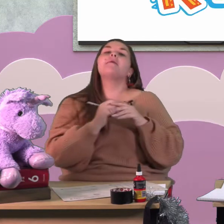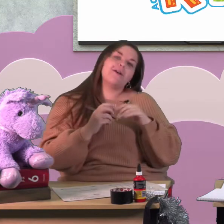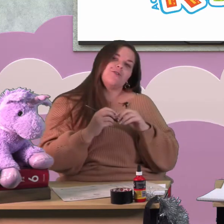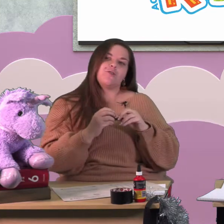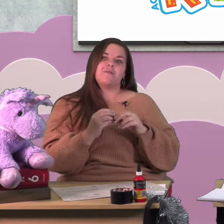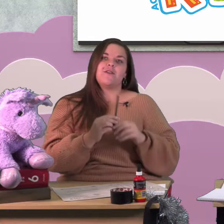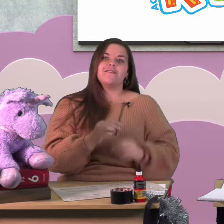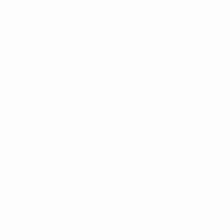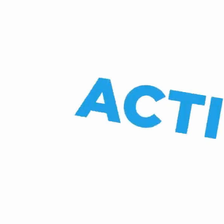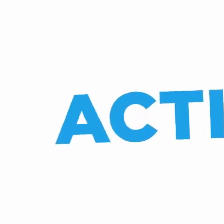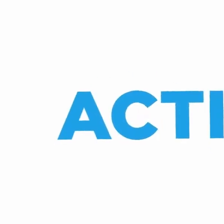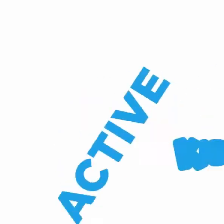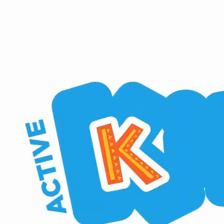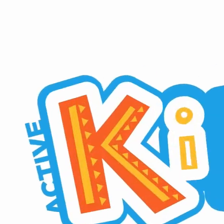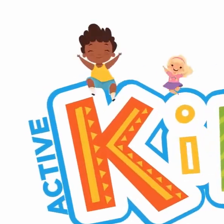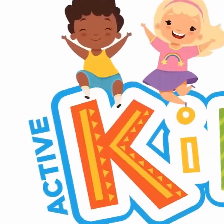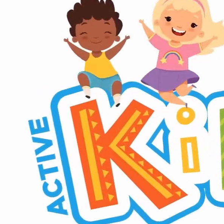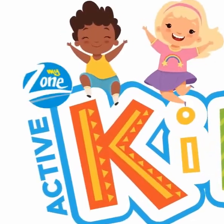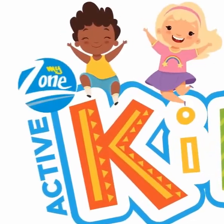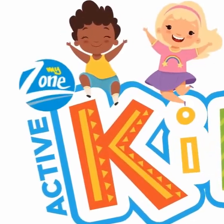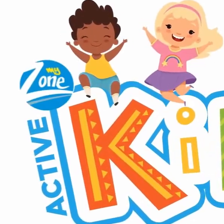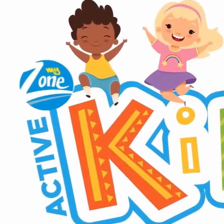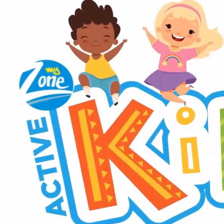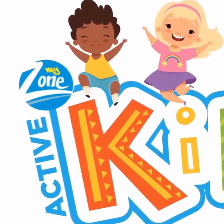future because you're superstars.